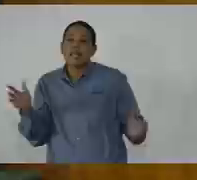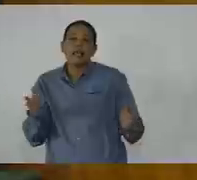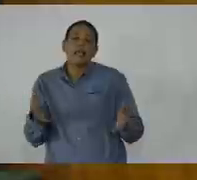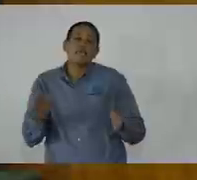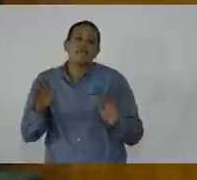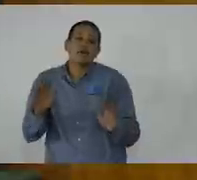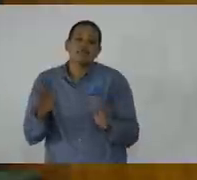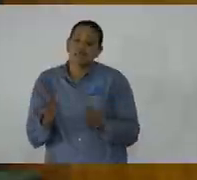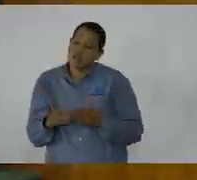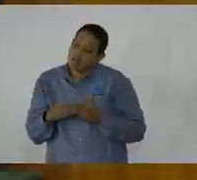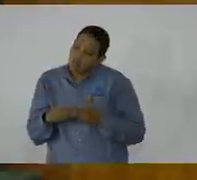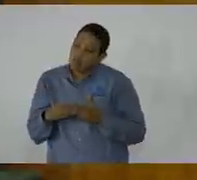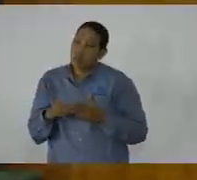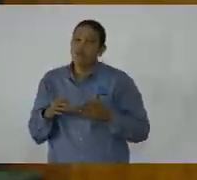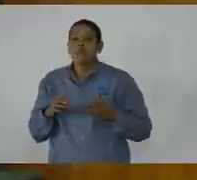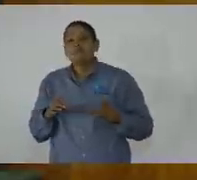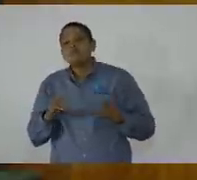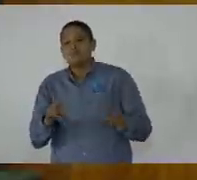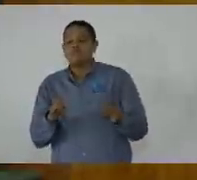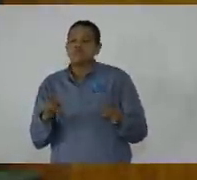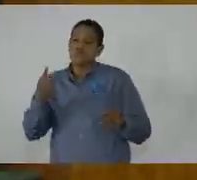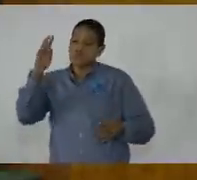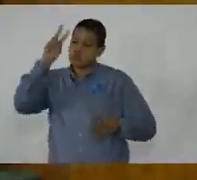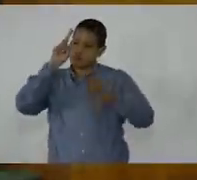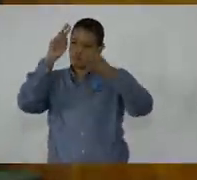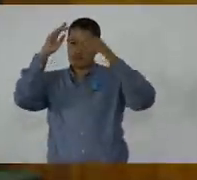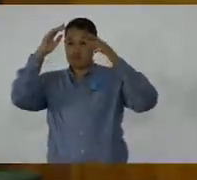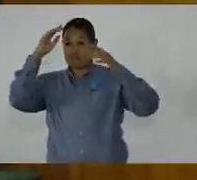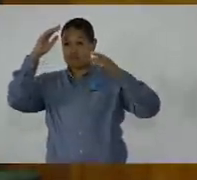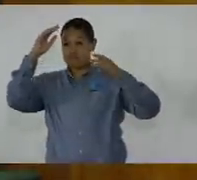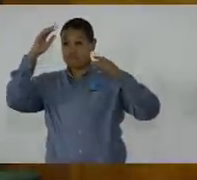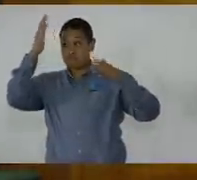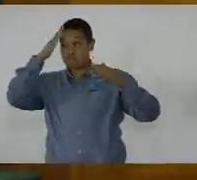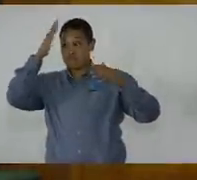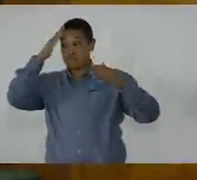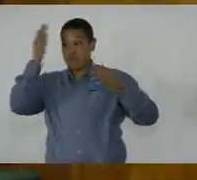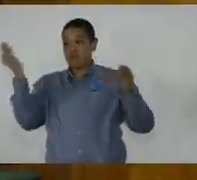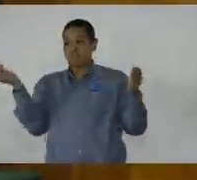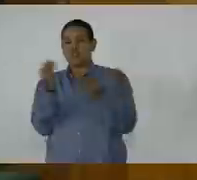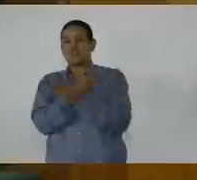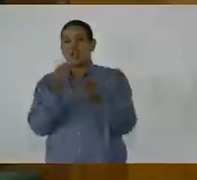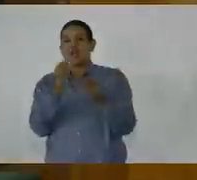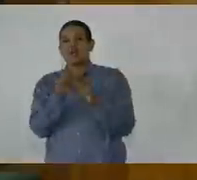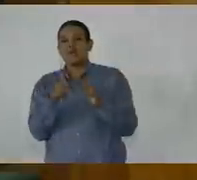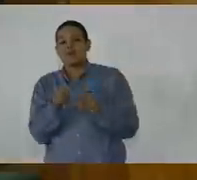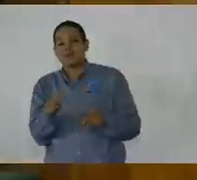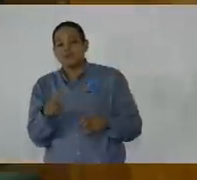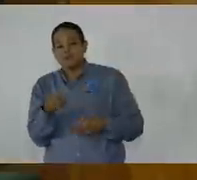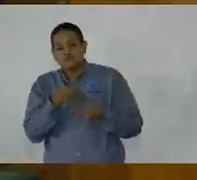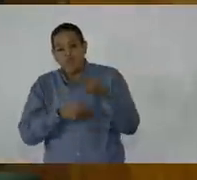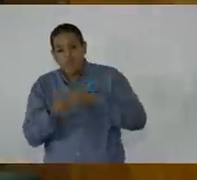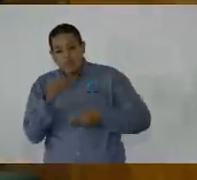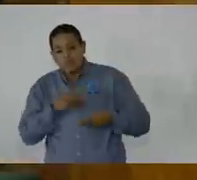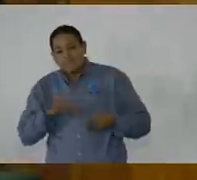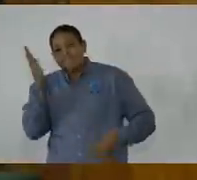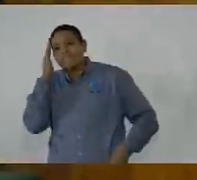ease, predictability, and transparency when trading. So